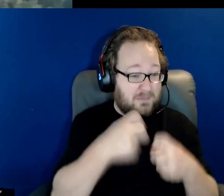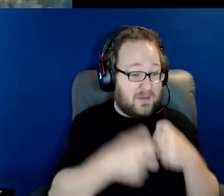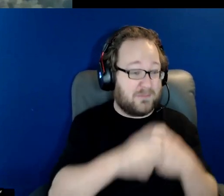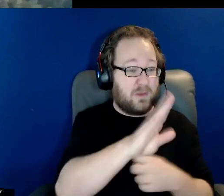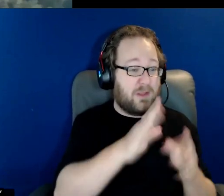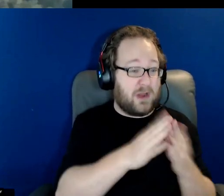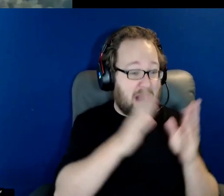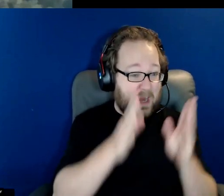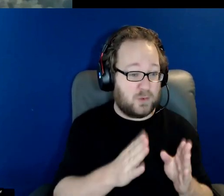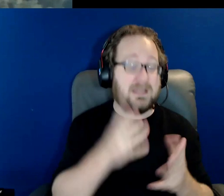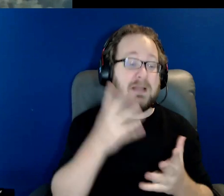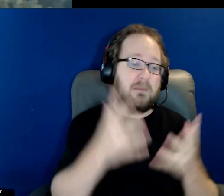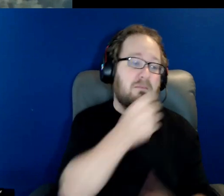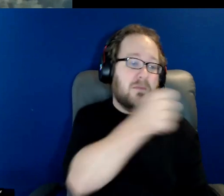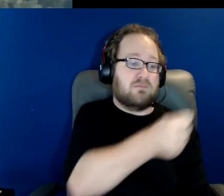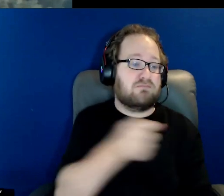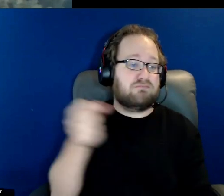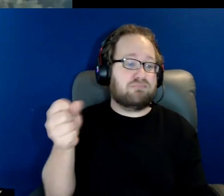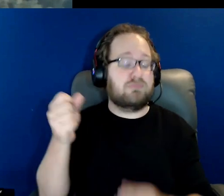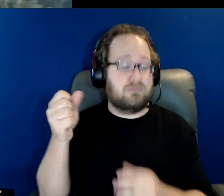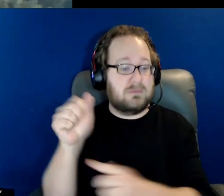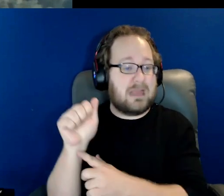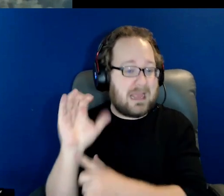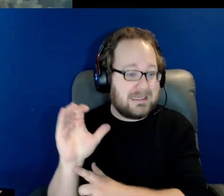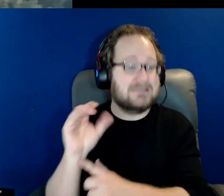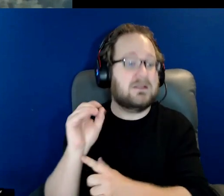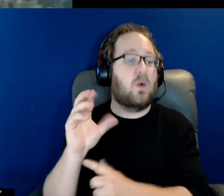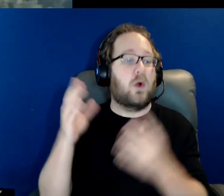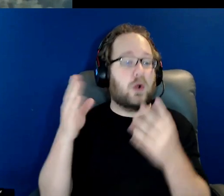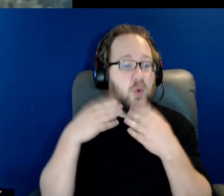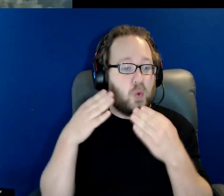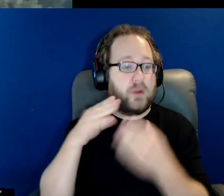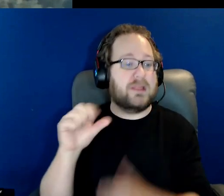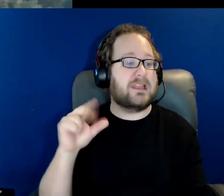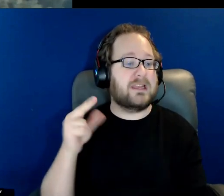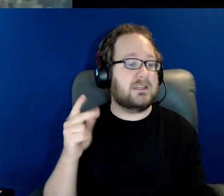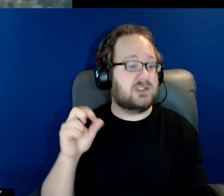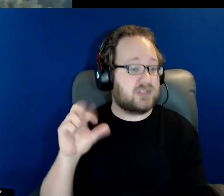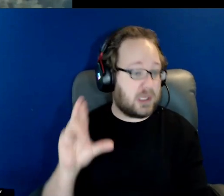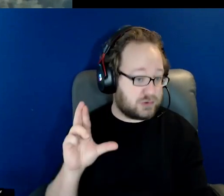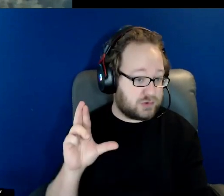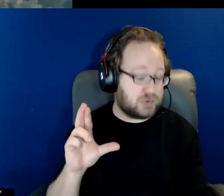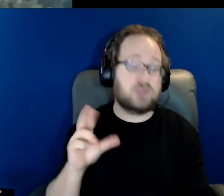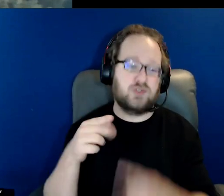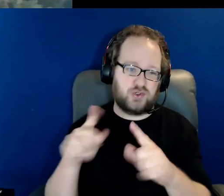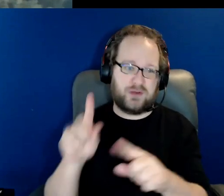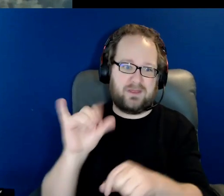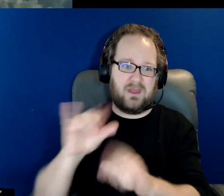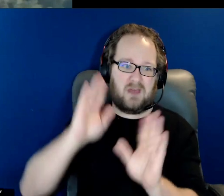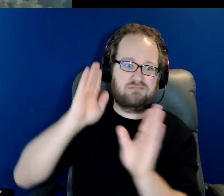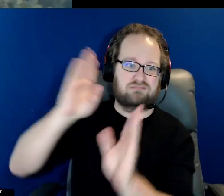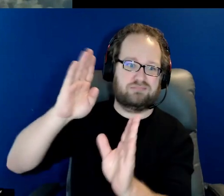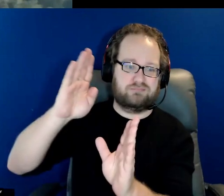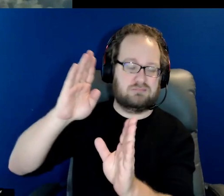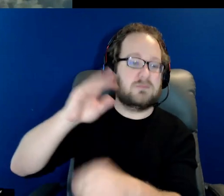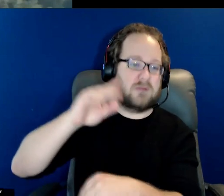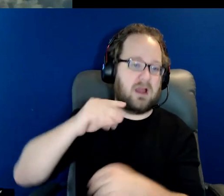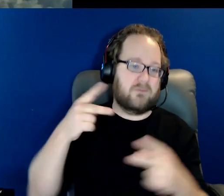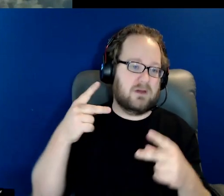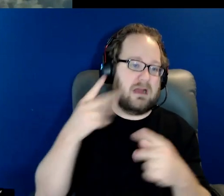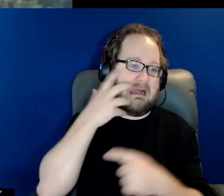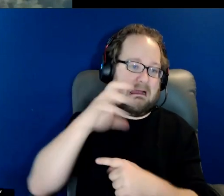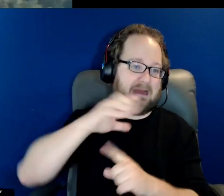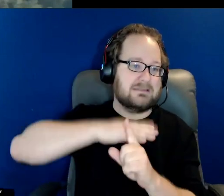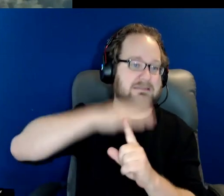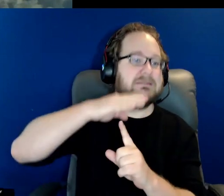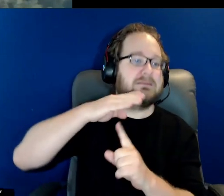parts of the day. So those are some of the things that we are encouraging people through the Low Income Home Energy Assistance Program to do, and trying to